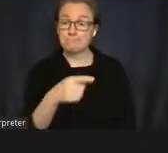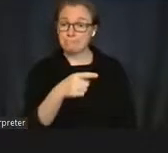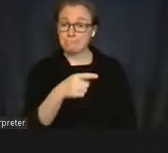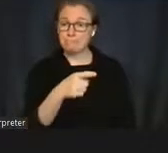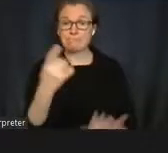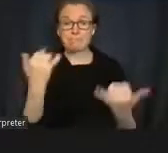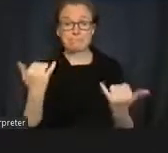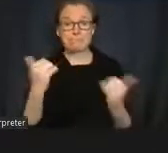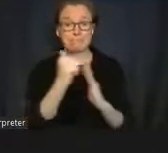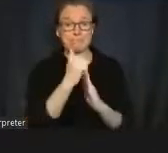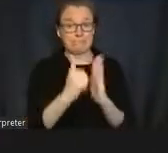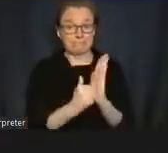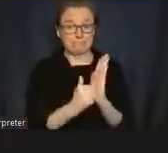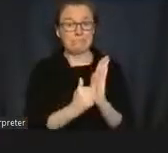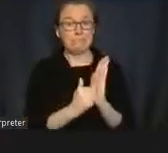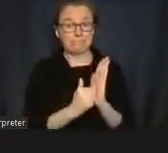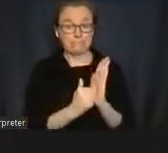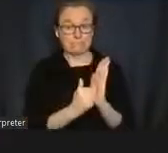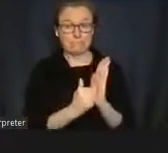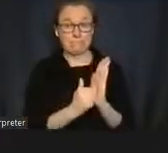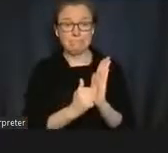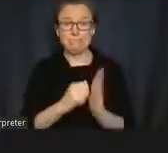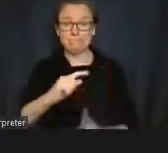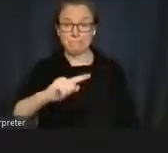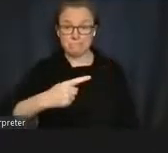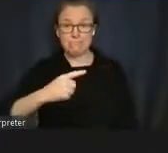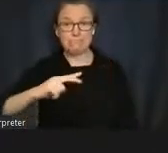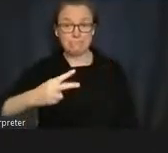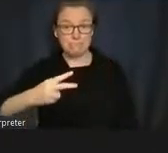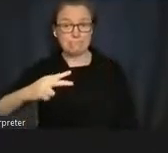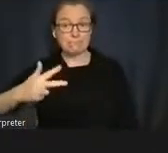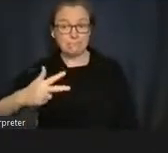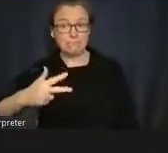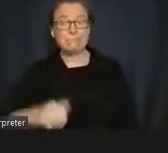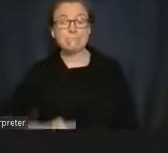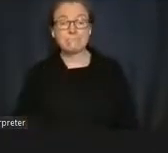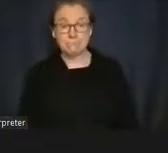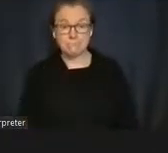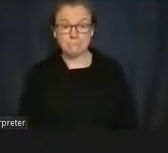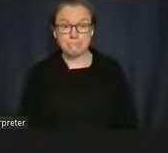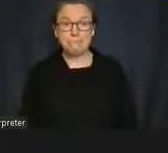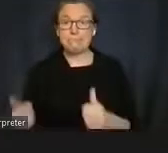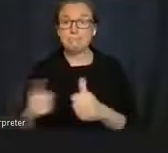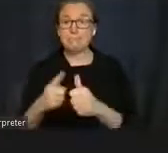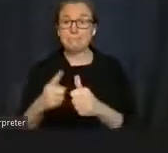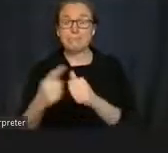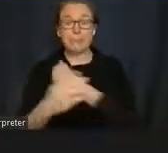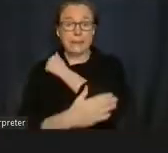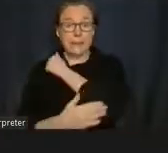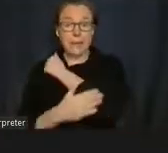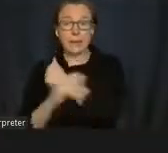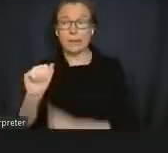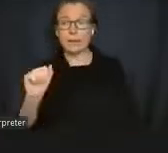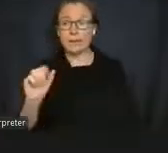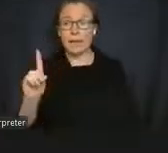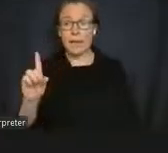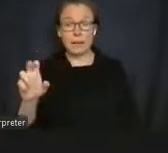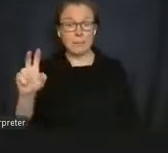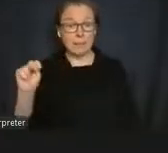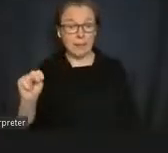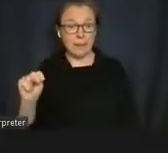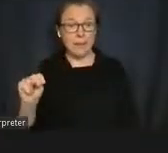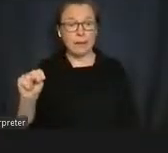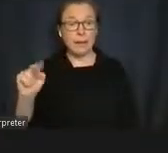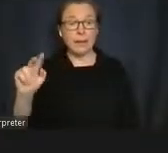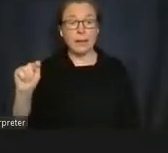agenda for our town hall. We will first hear from our county administrator, Tanya Angie, about the